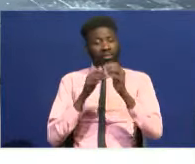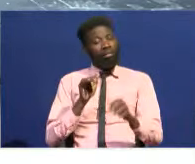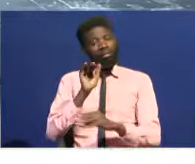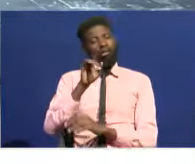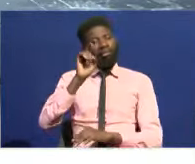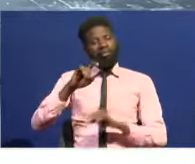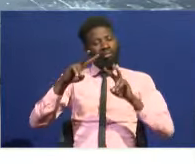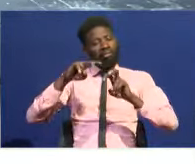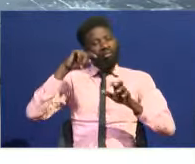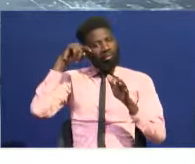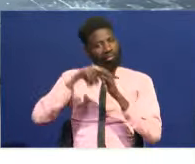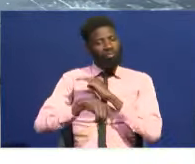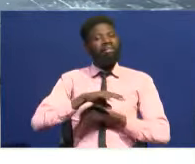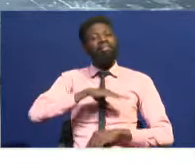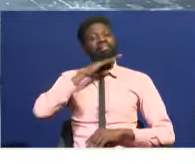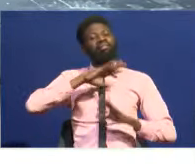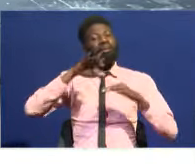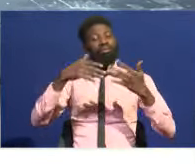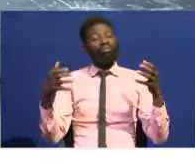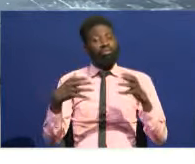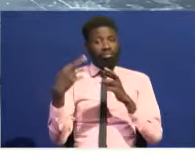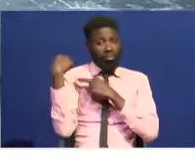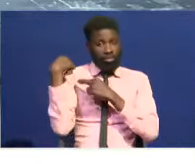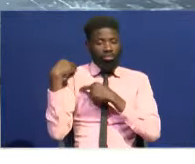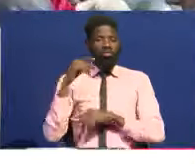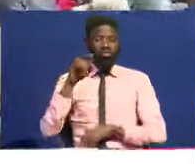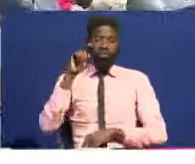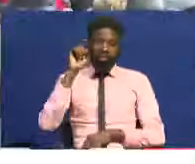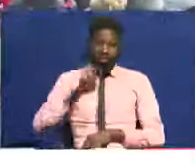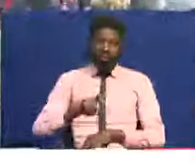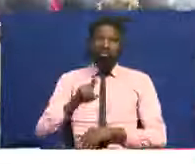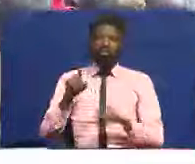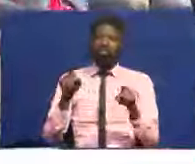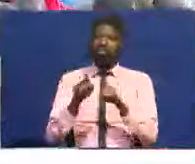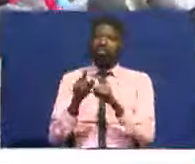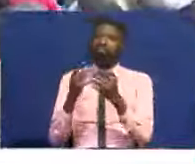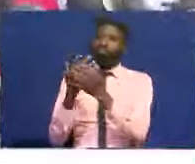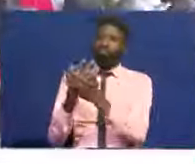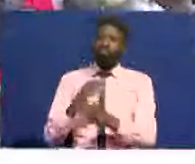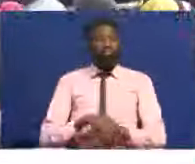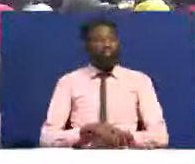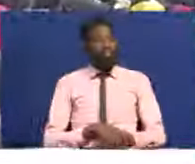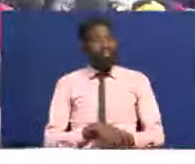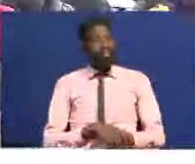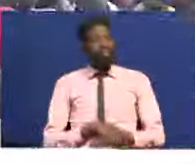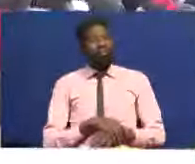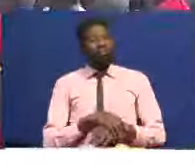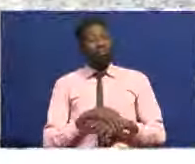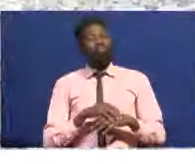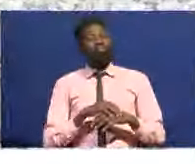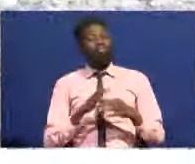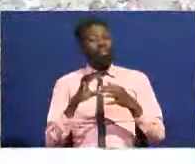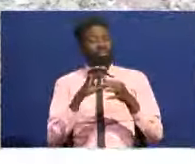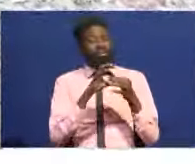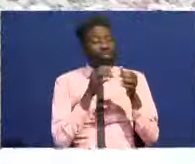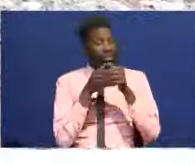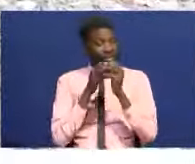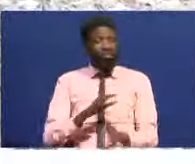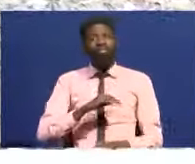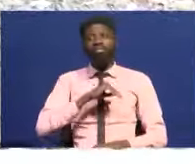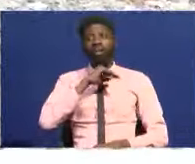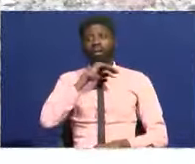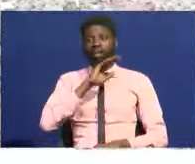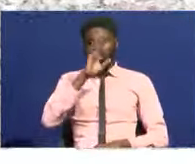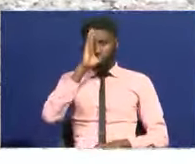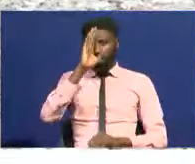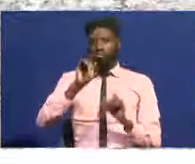deaths and bringing the perpetrators to book. Azimio party leader Raila Odinga on Sunday visited quarry dump